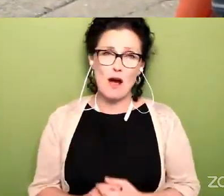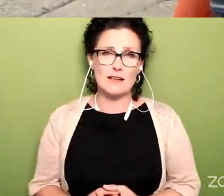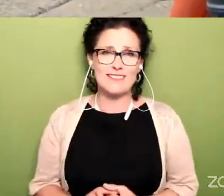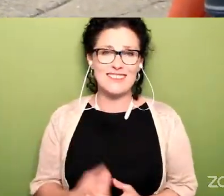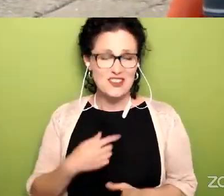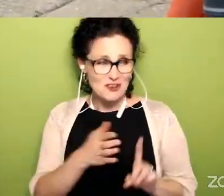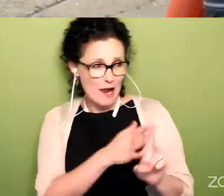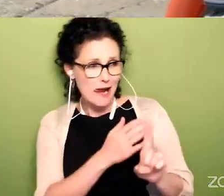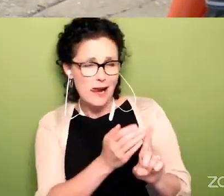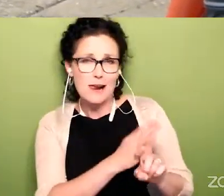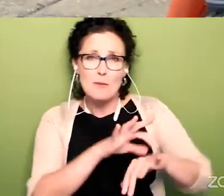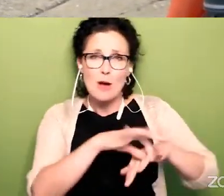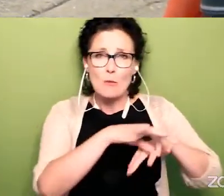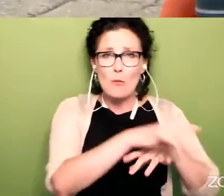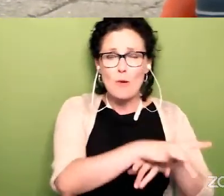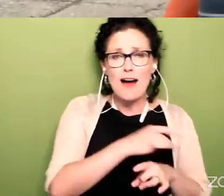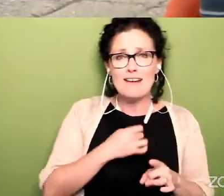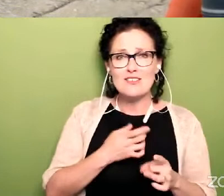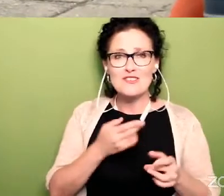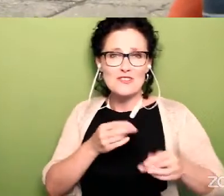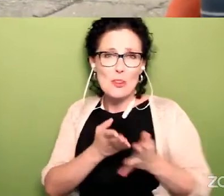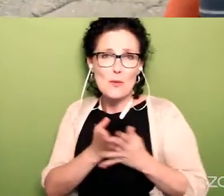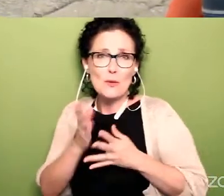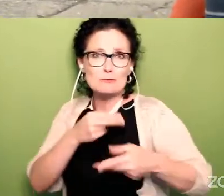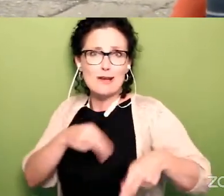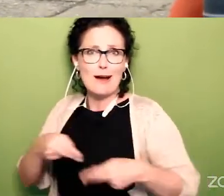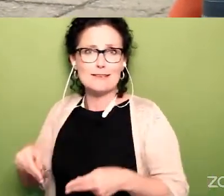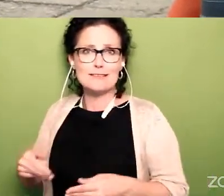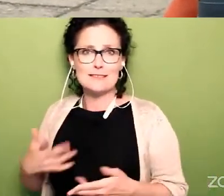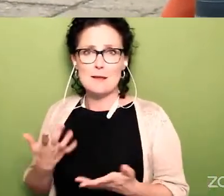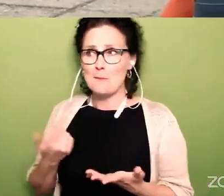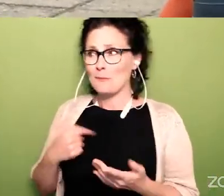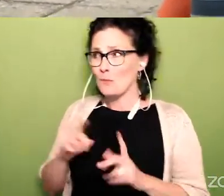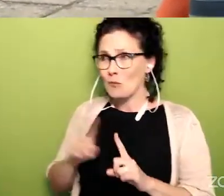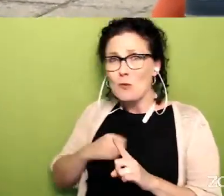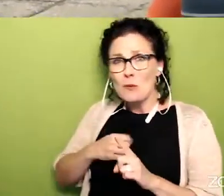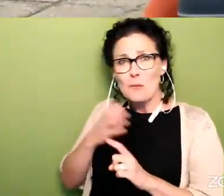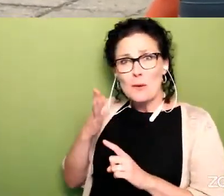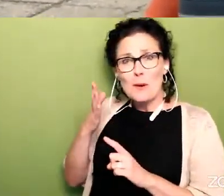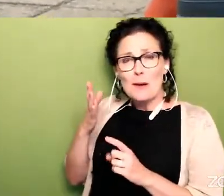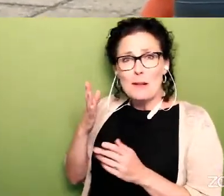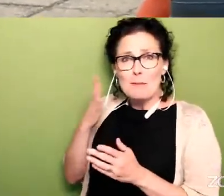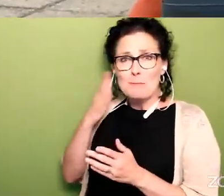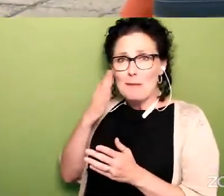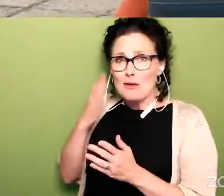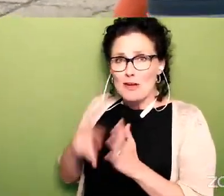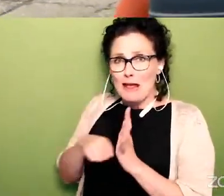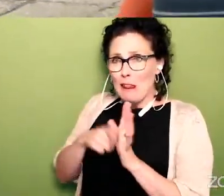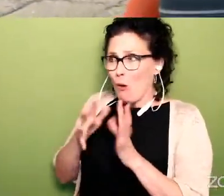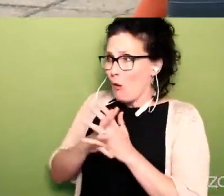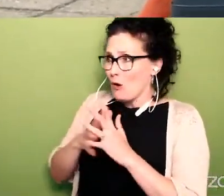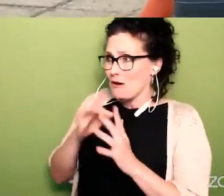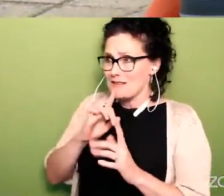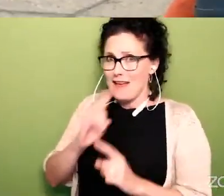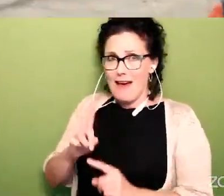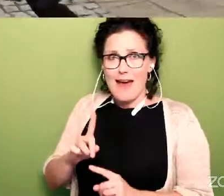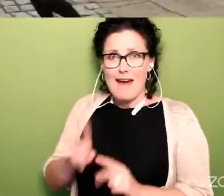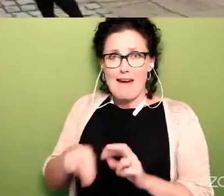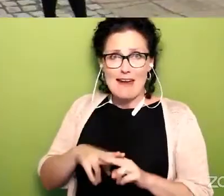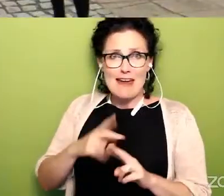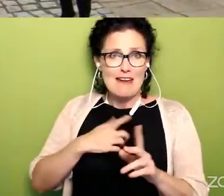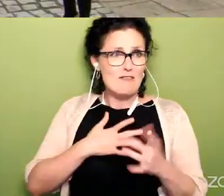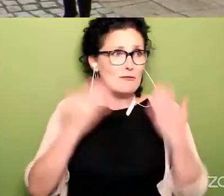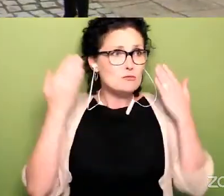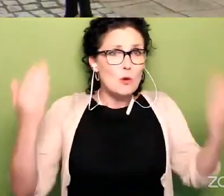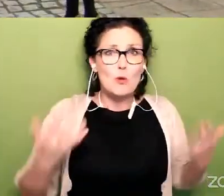I am failing everyone. We are lost. We have not found my cousin, and now I see there